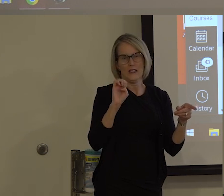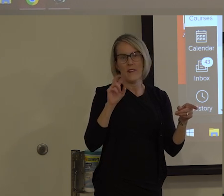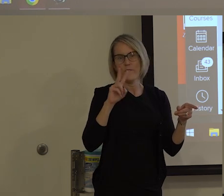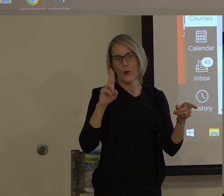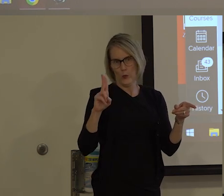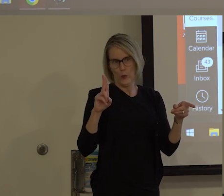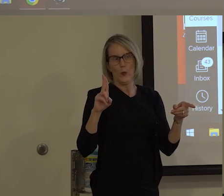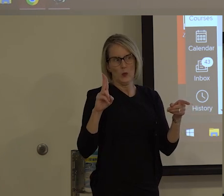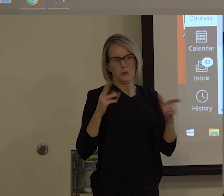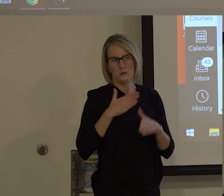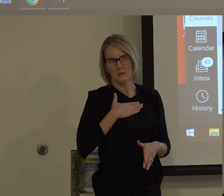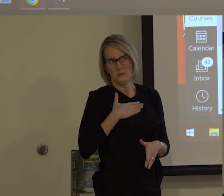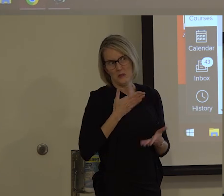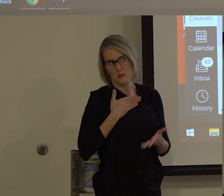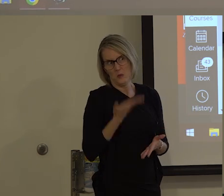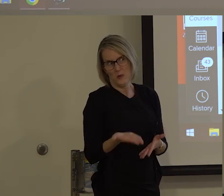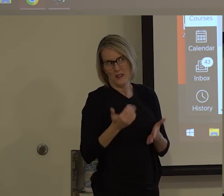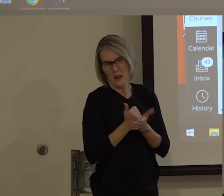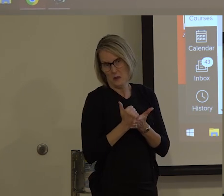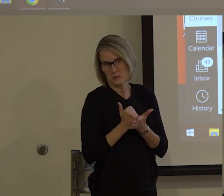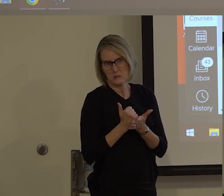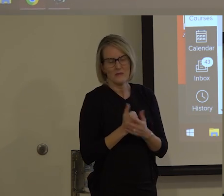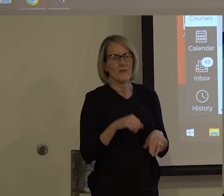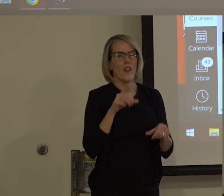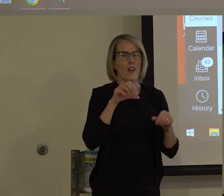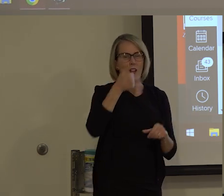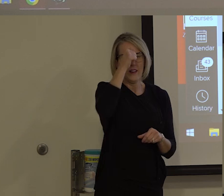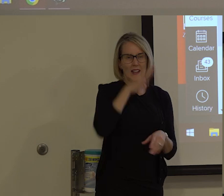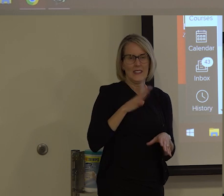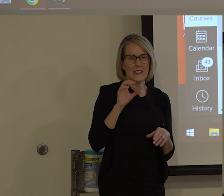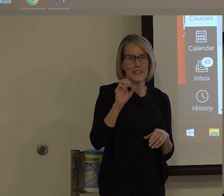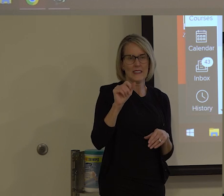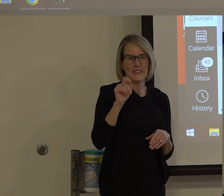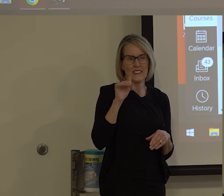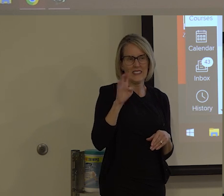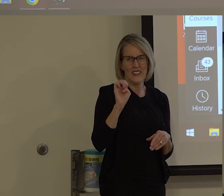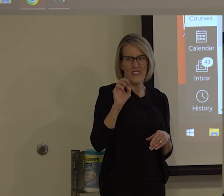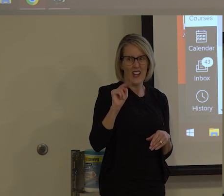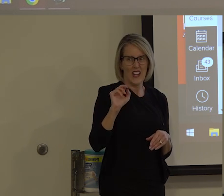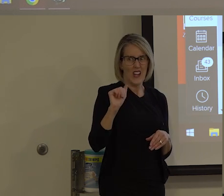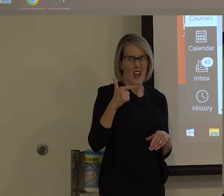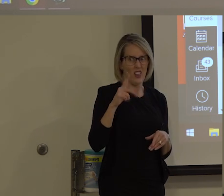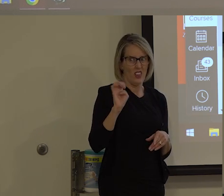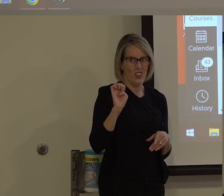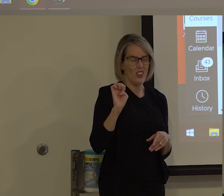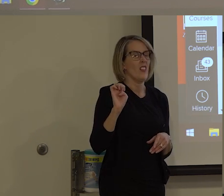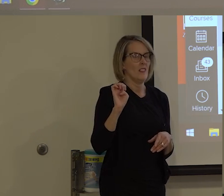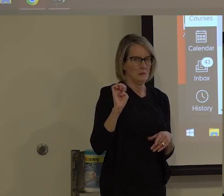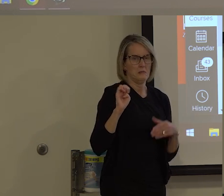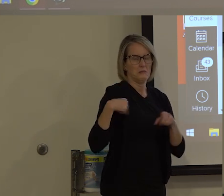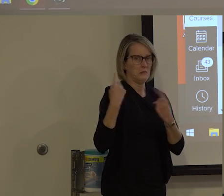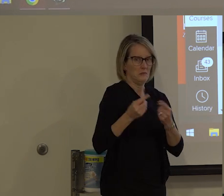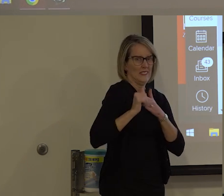this, so that's a resource. yeah, Stephen Nagel in pharmacy is the one who's sort of leading all of the documentation and all of